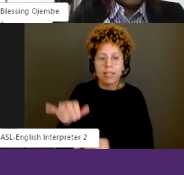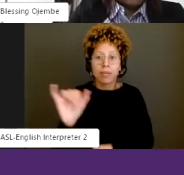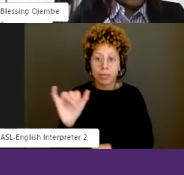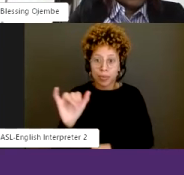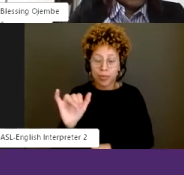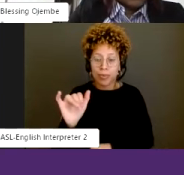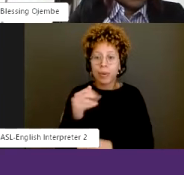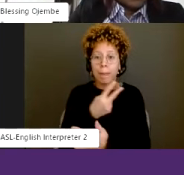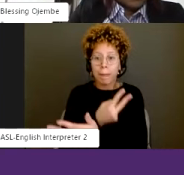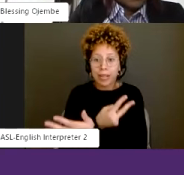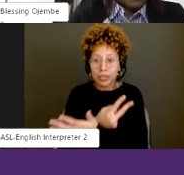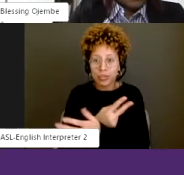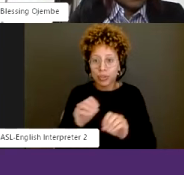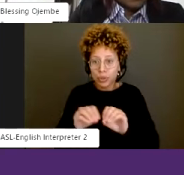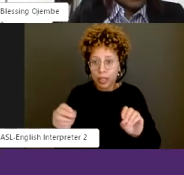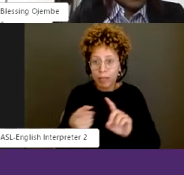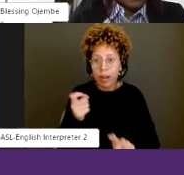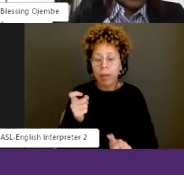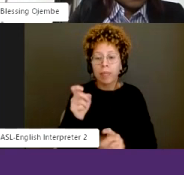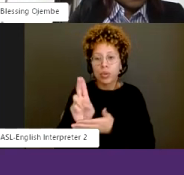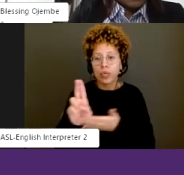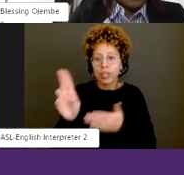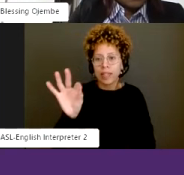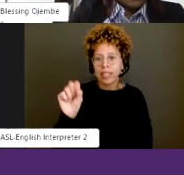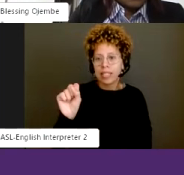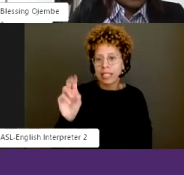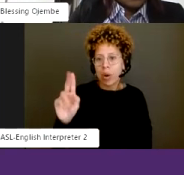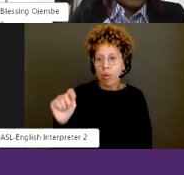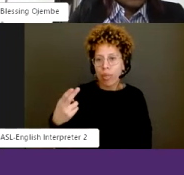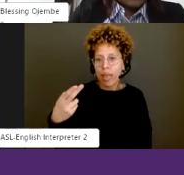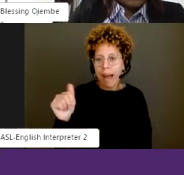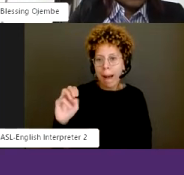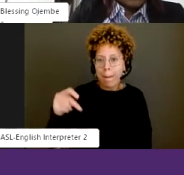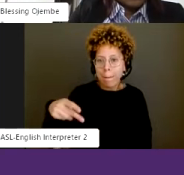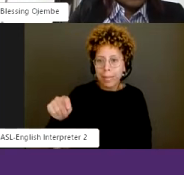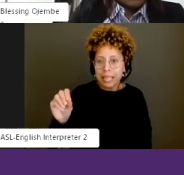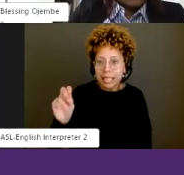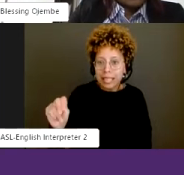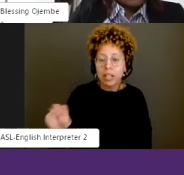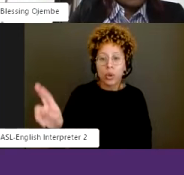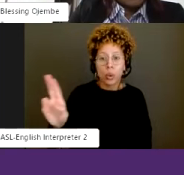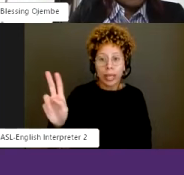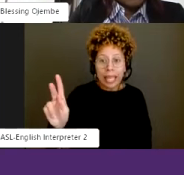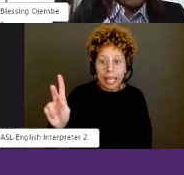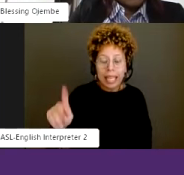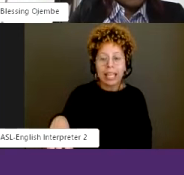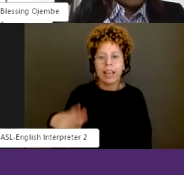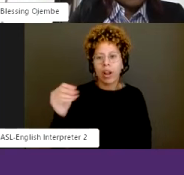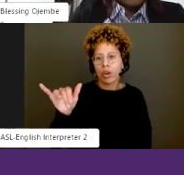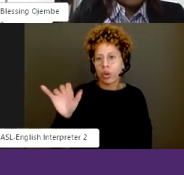master's degrees from the University of Southampton, the United Kingdom, and York University.